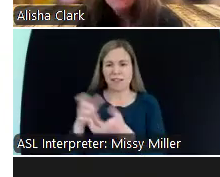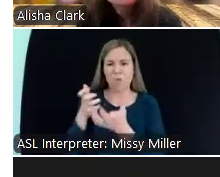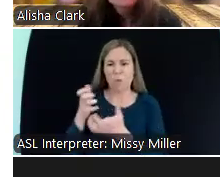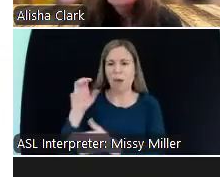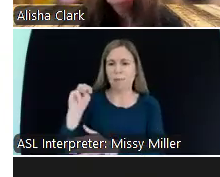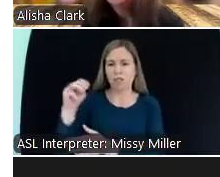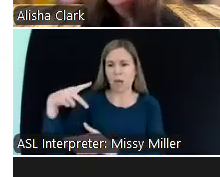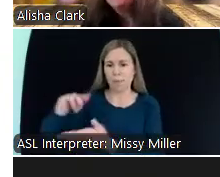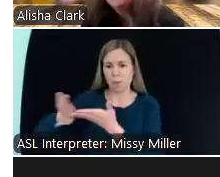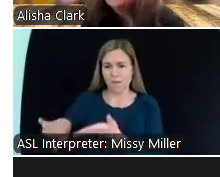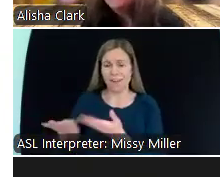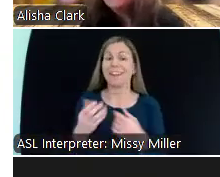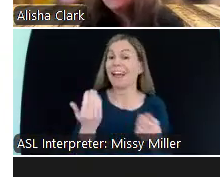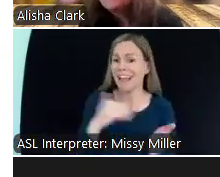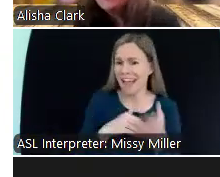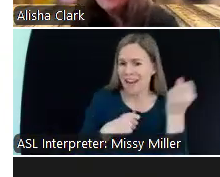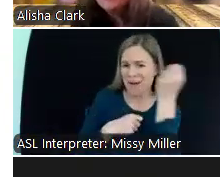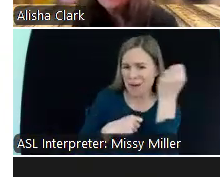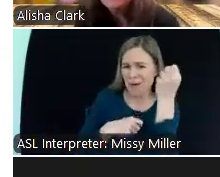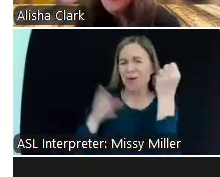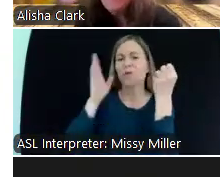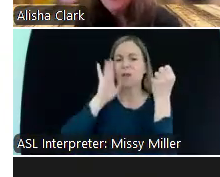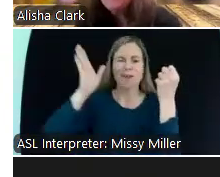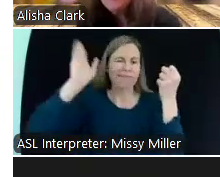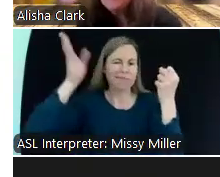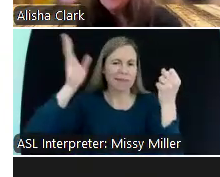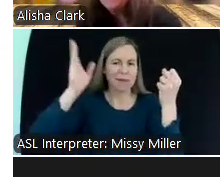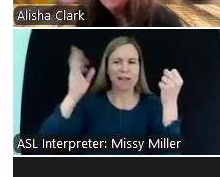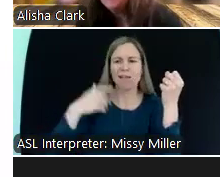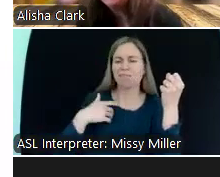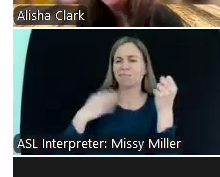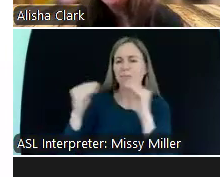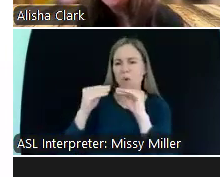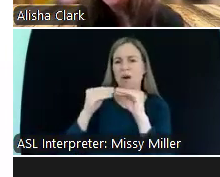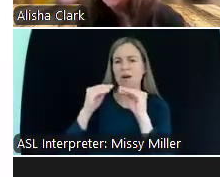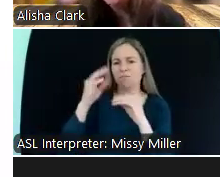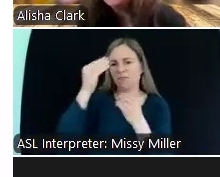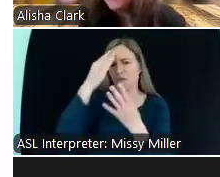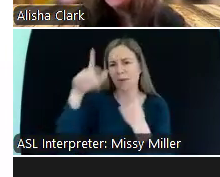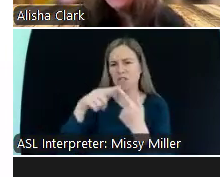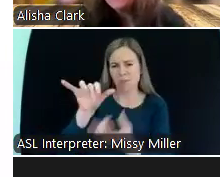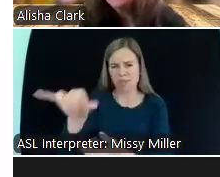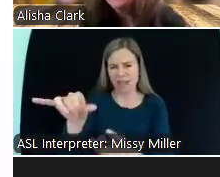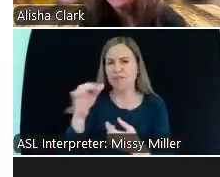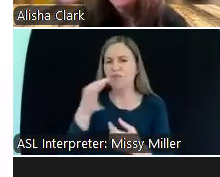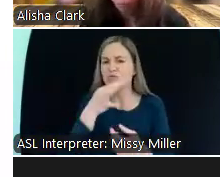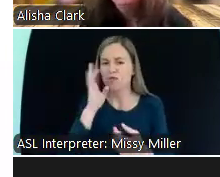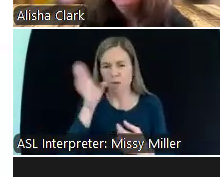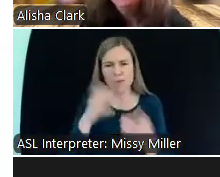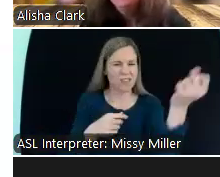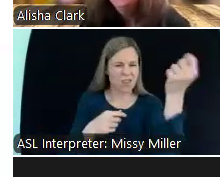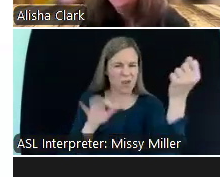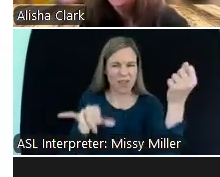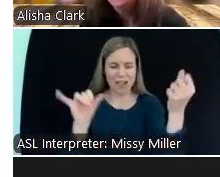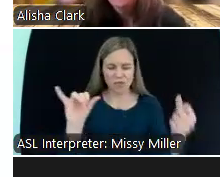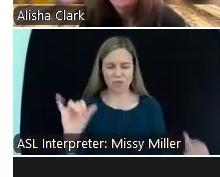I'm actually going to be sharing that a little bit later in the presentation as well. If we could just put a pause on that one. Okay.